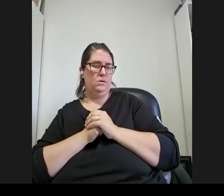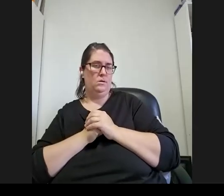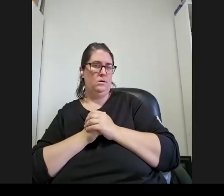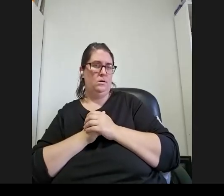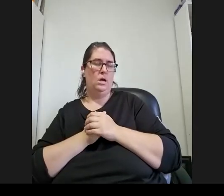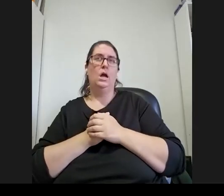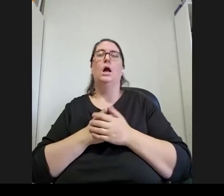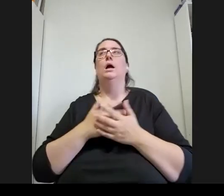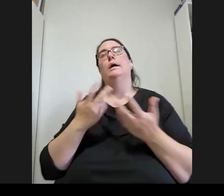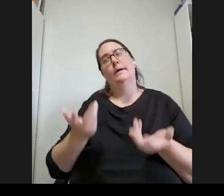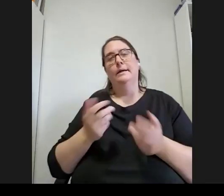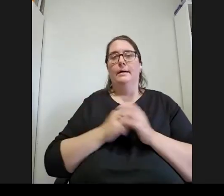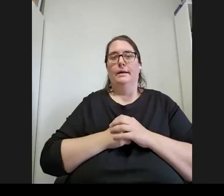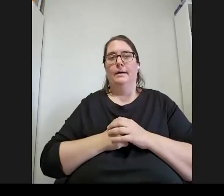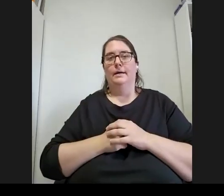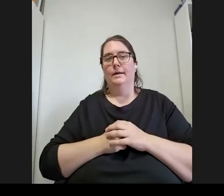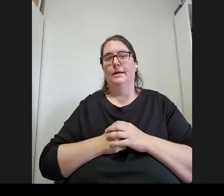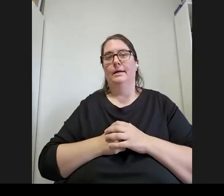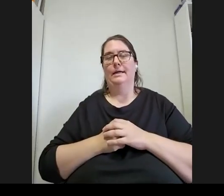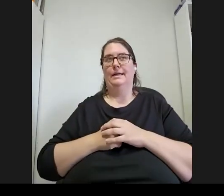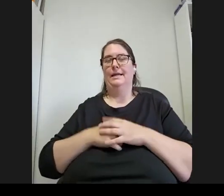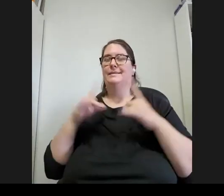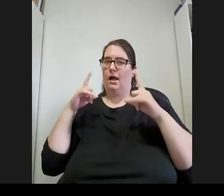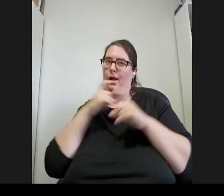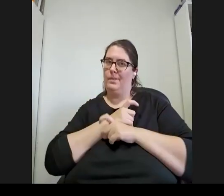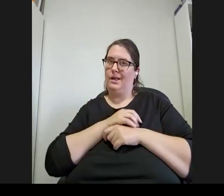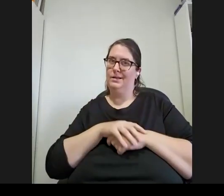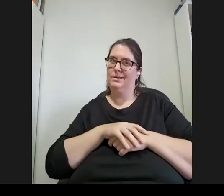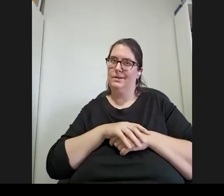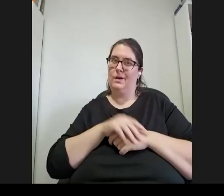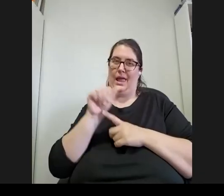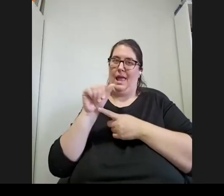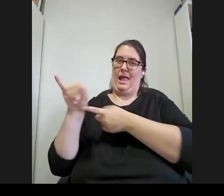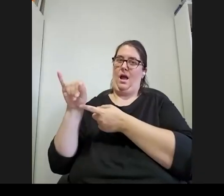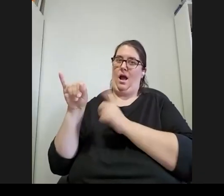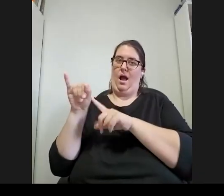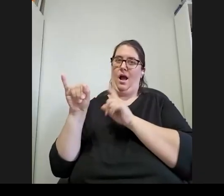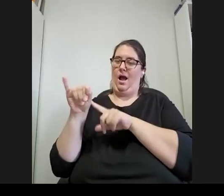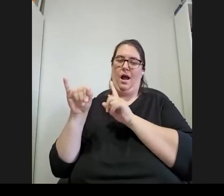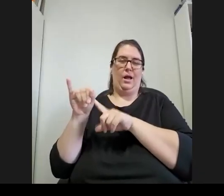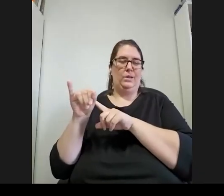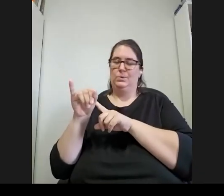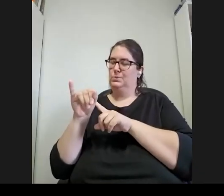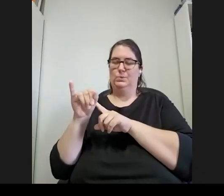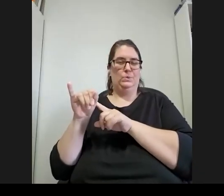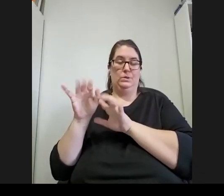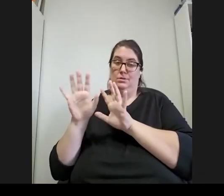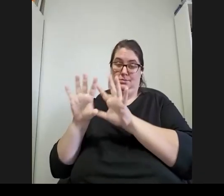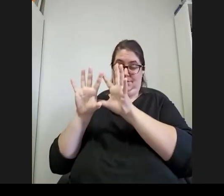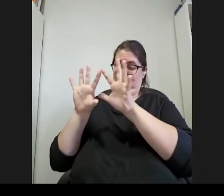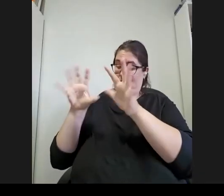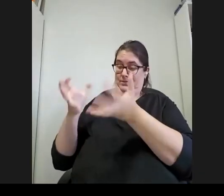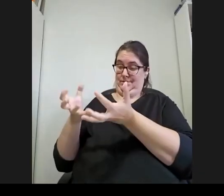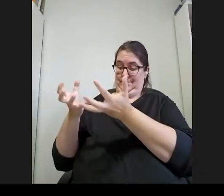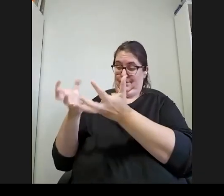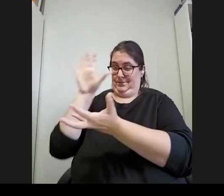So, yeah, it's very complicated, right? That usage of AI is like in itself like a whole